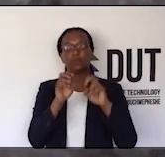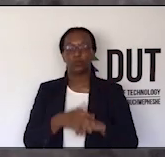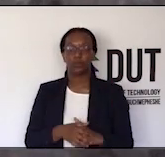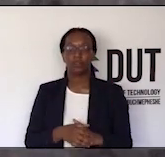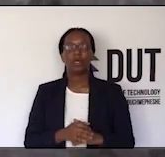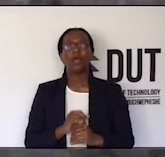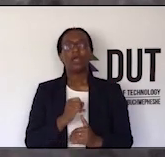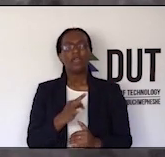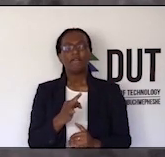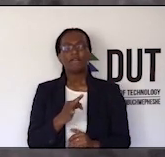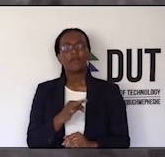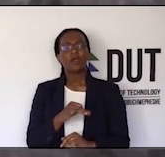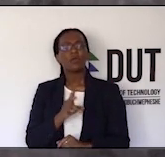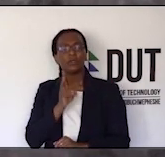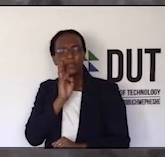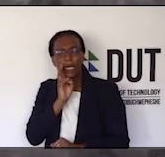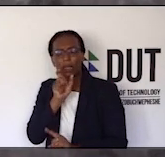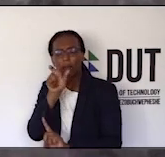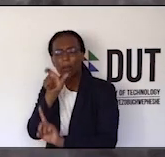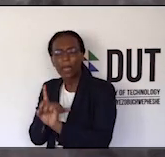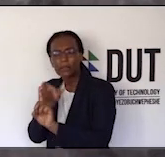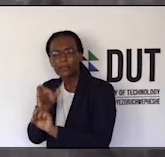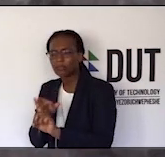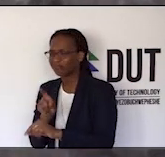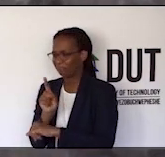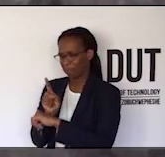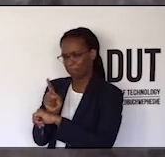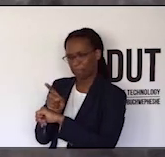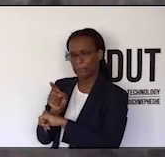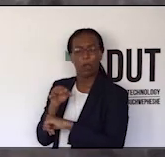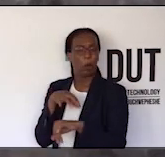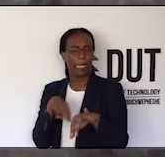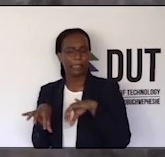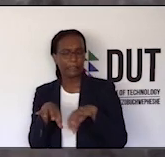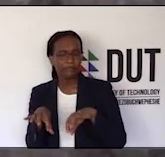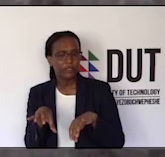reporting suspicious persons or activities,